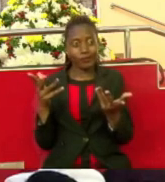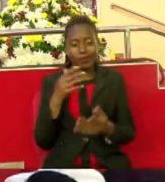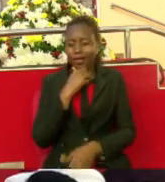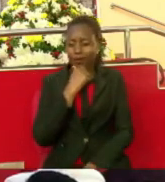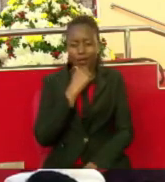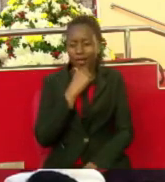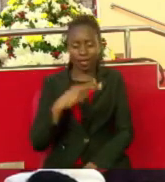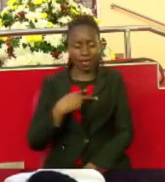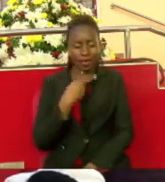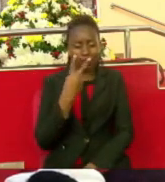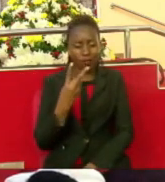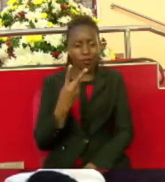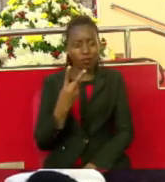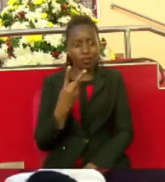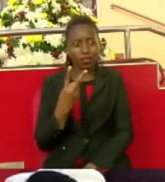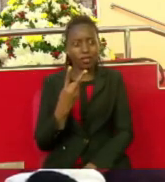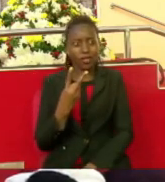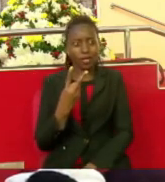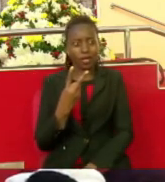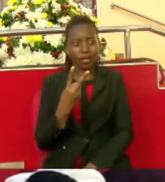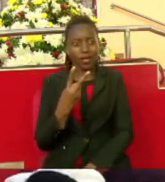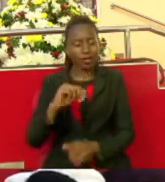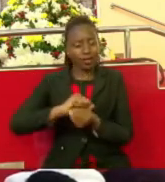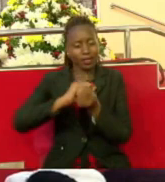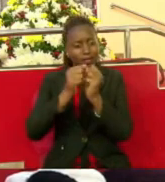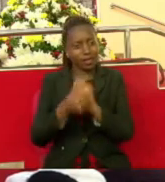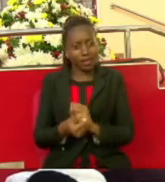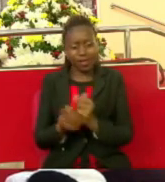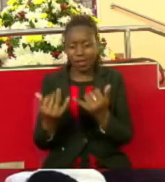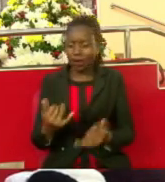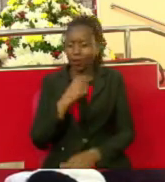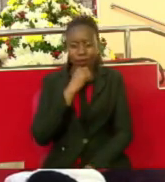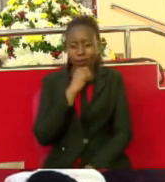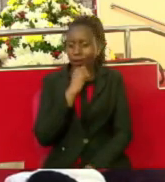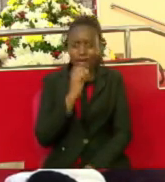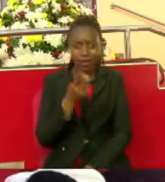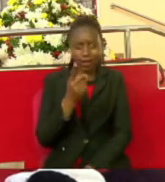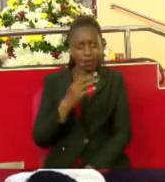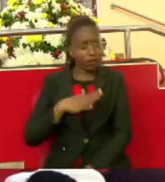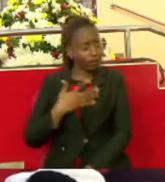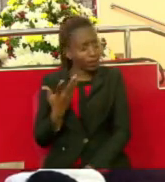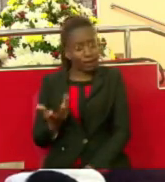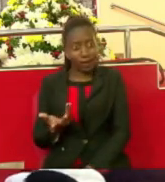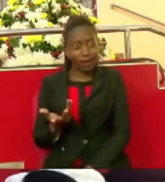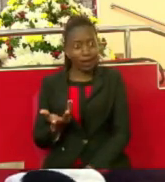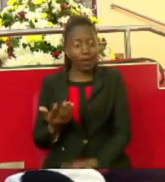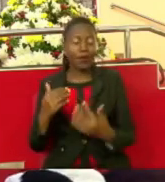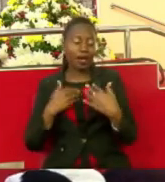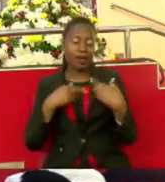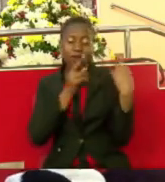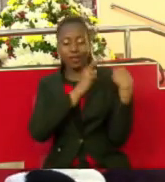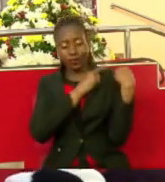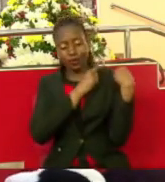you're wondering, these are also mine? Lakini sasa hata sauti imebadilika, unashangaa kama bado ni wako. We have a responsibility to be present. Tuna